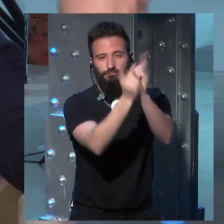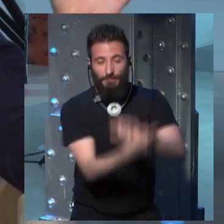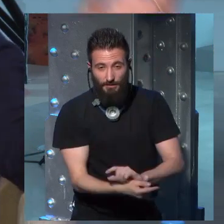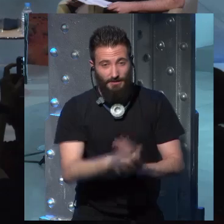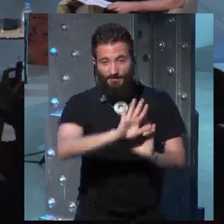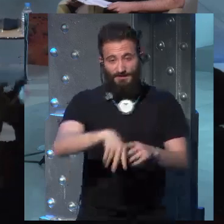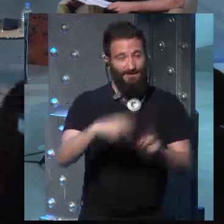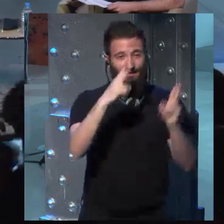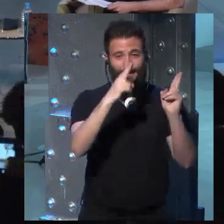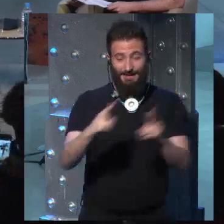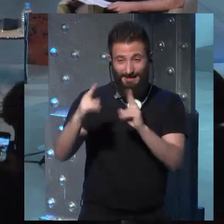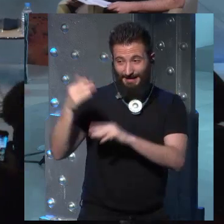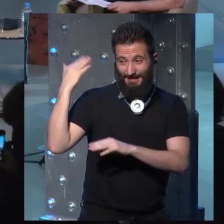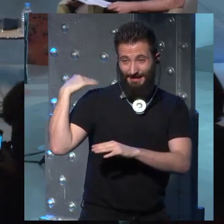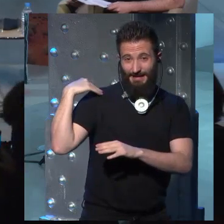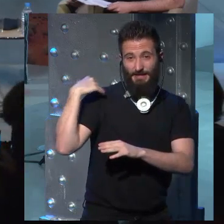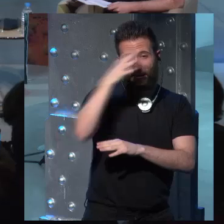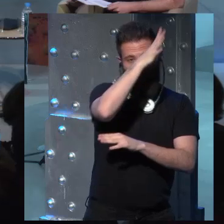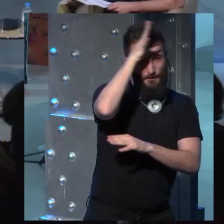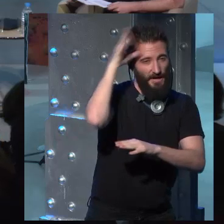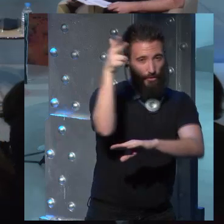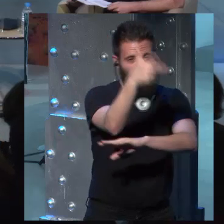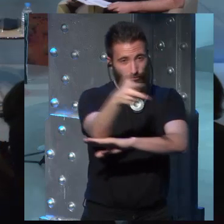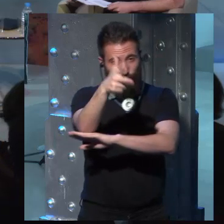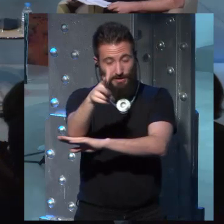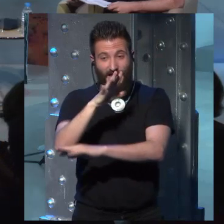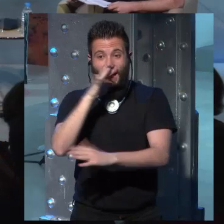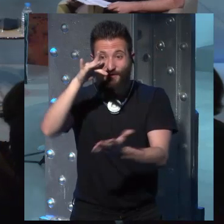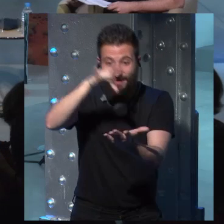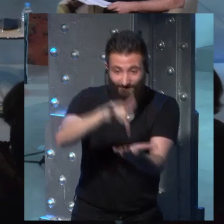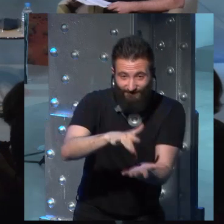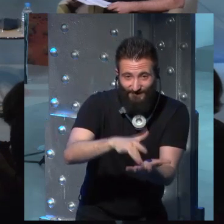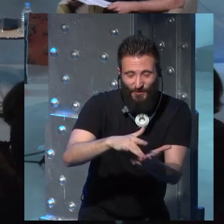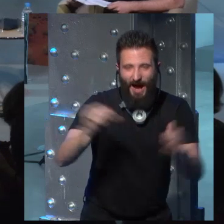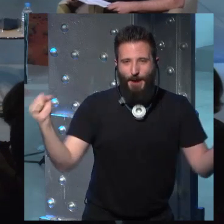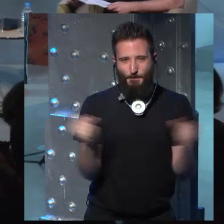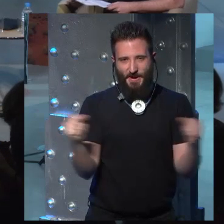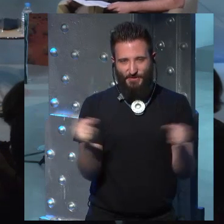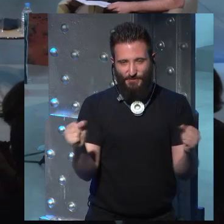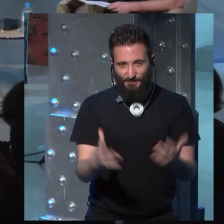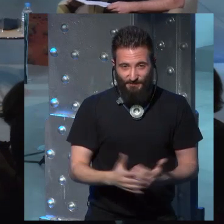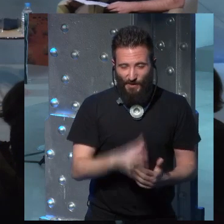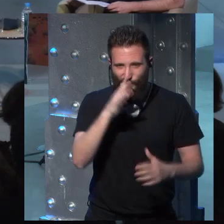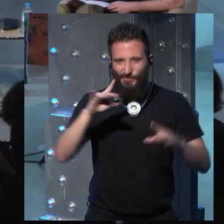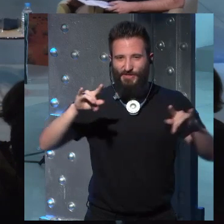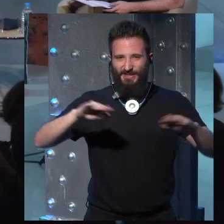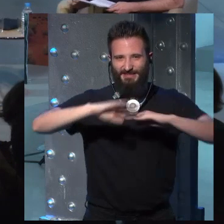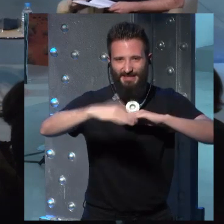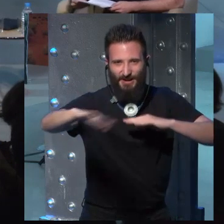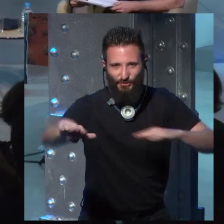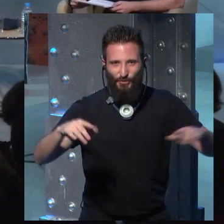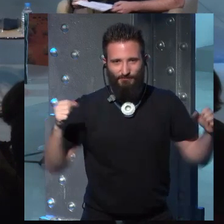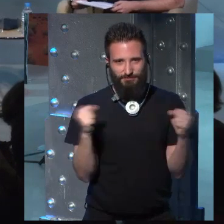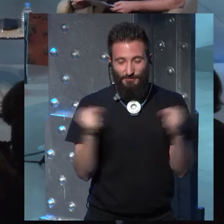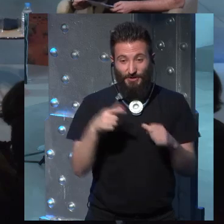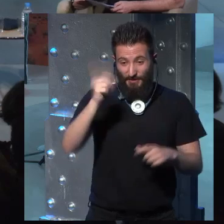before it was shot in the summer, and now it was winter in the desert, only we were wearing the same clothes. Luckily,